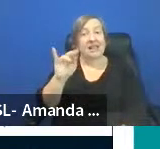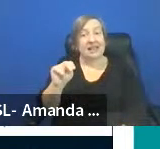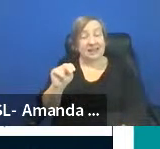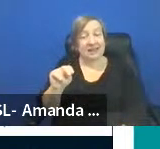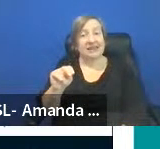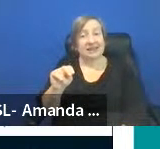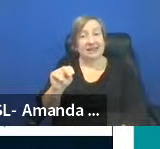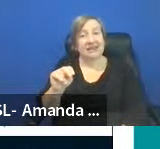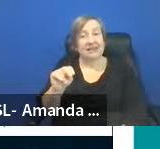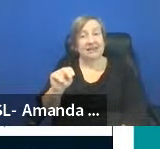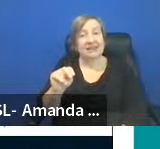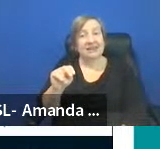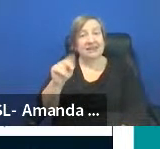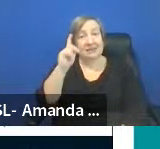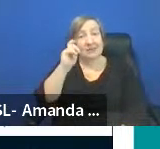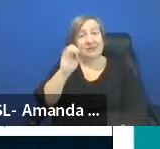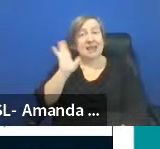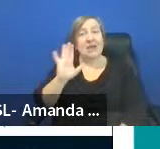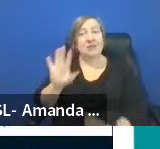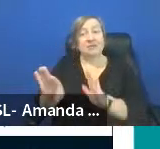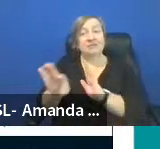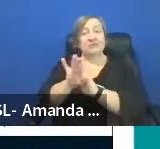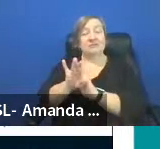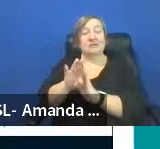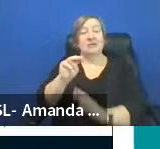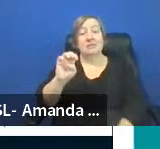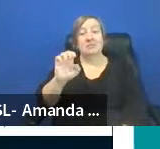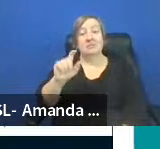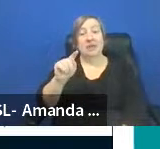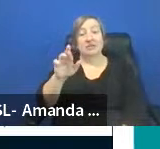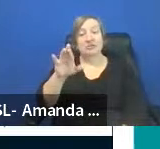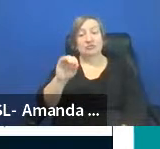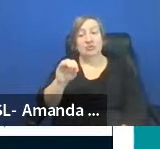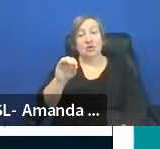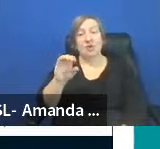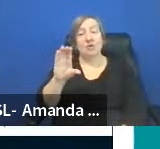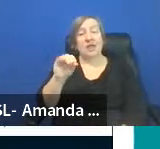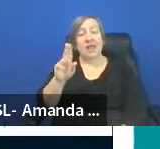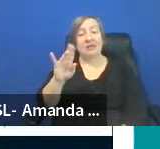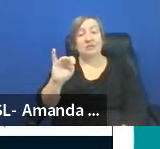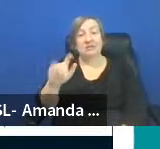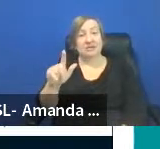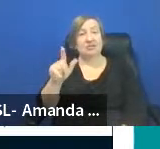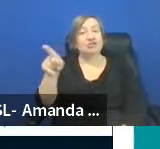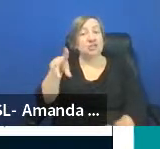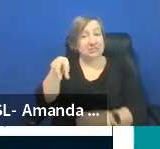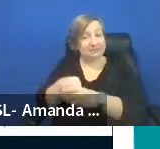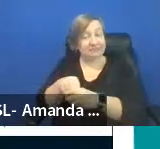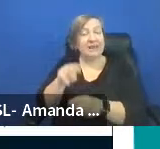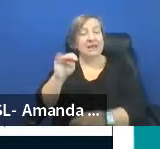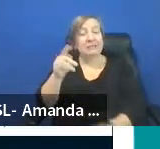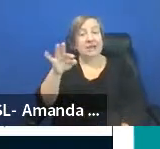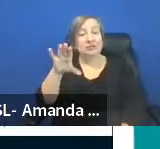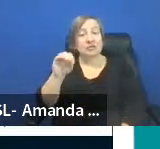when I was appointed to the Metro Council, she was the council. She was on the Metro Council